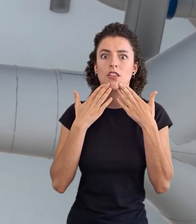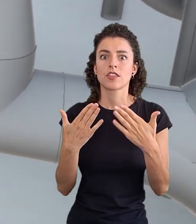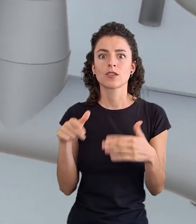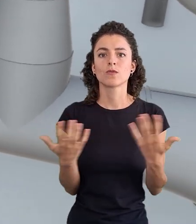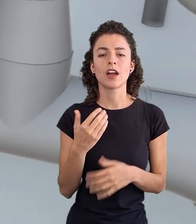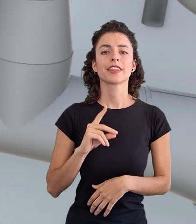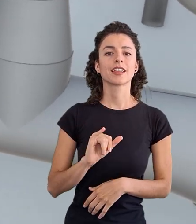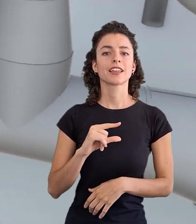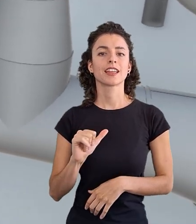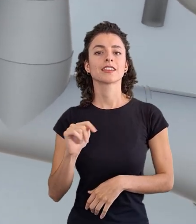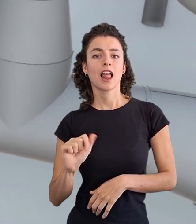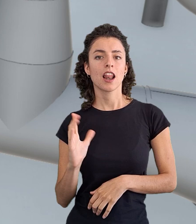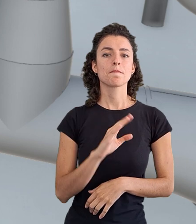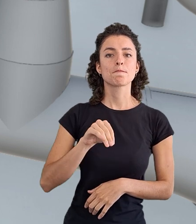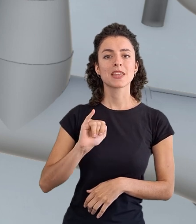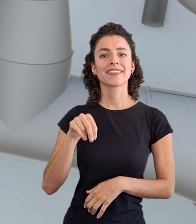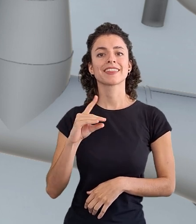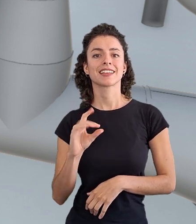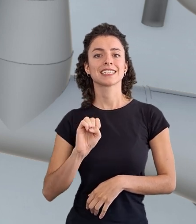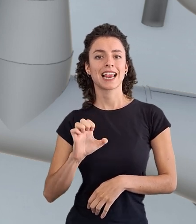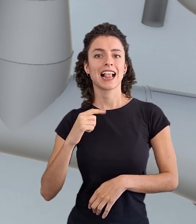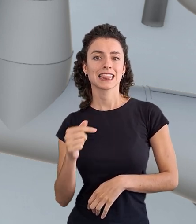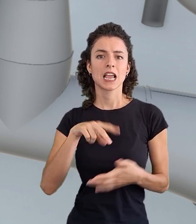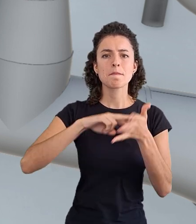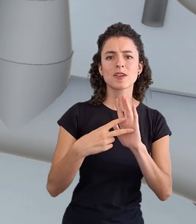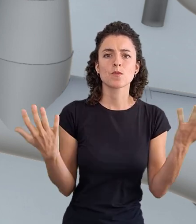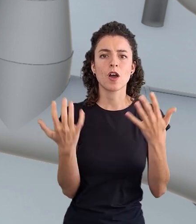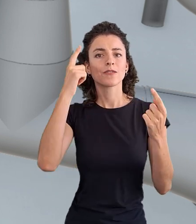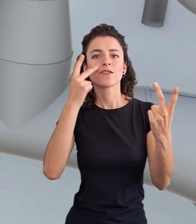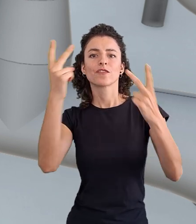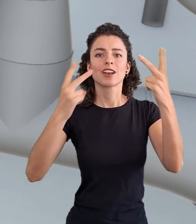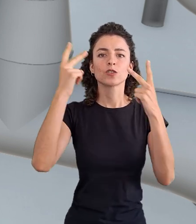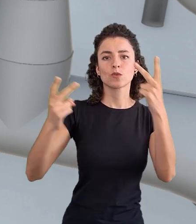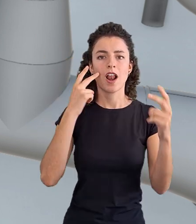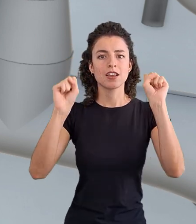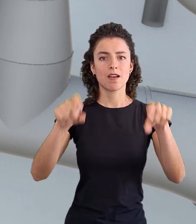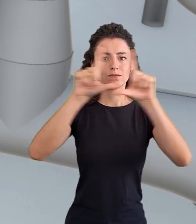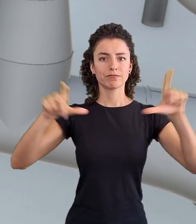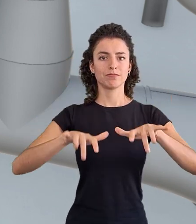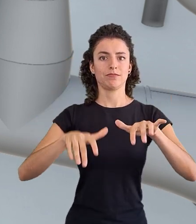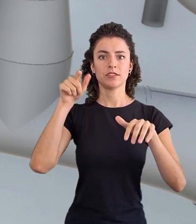services. The integration of this emerging and disruptive technology favors the